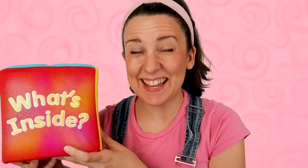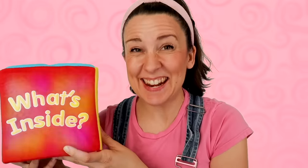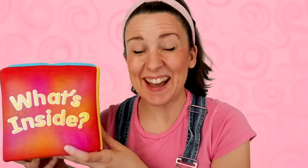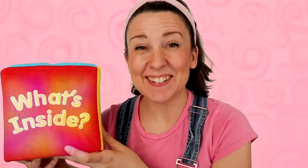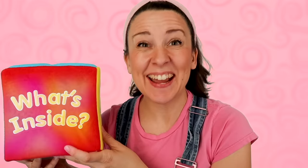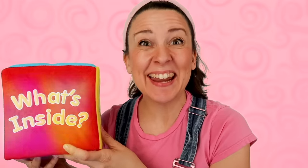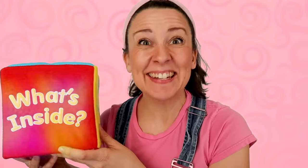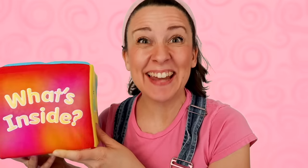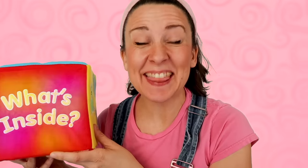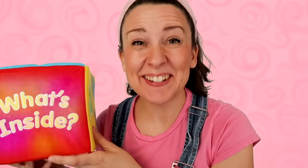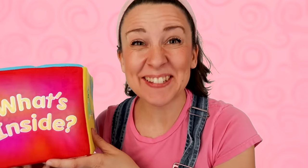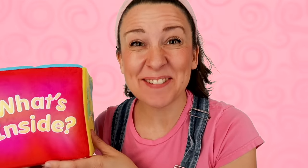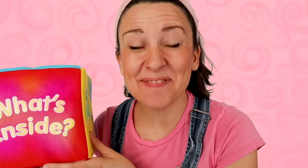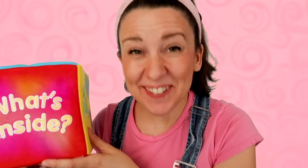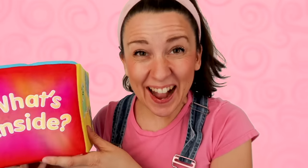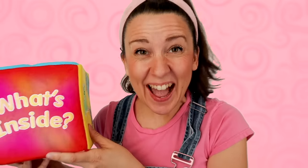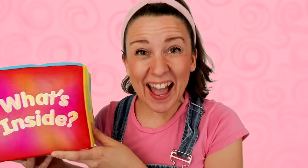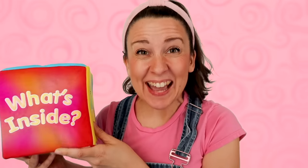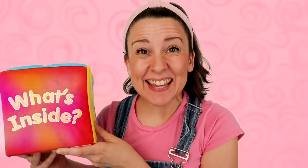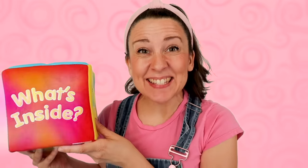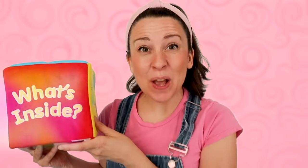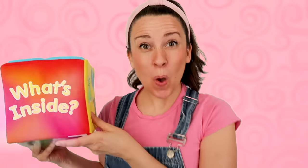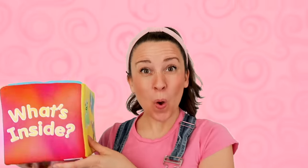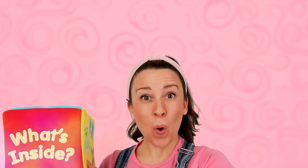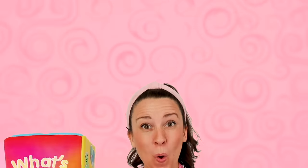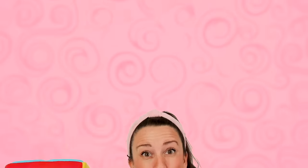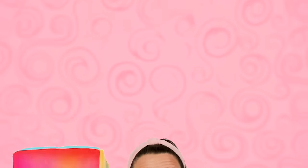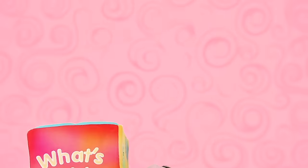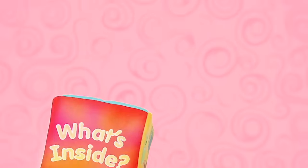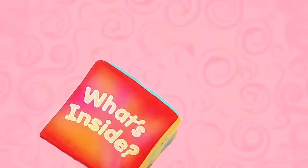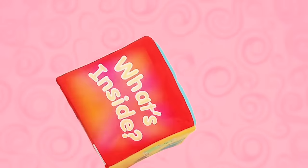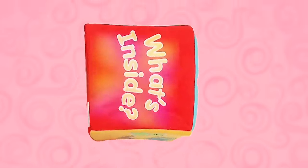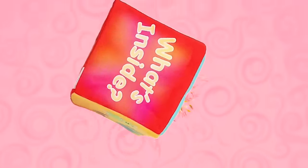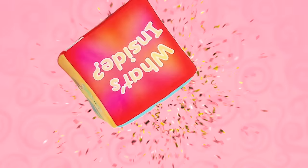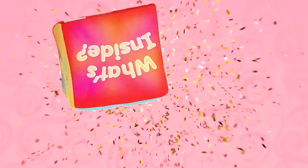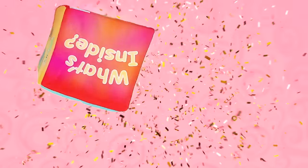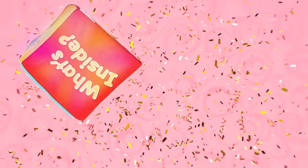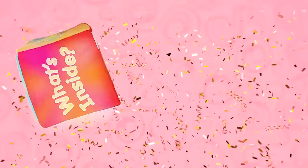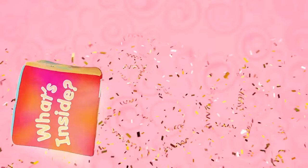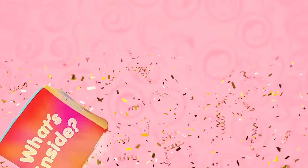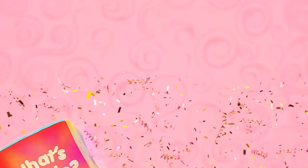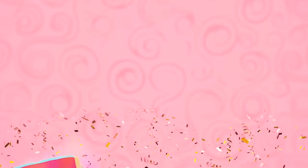Let's get out another surprise!